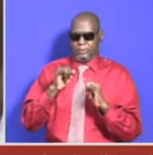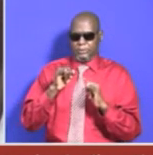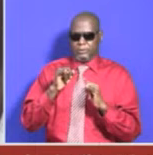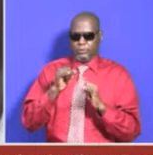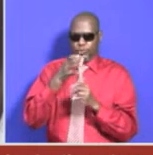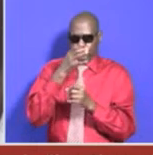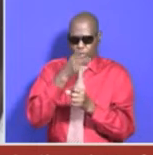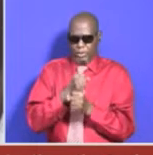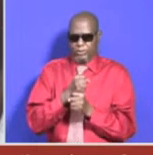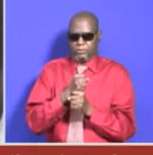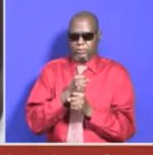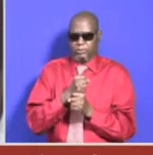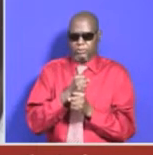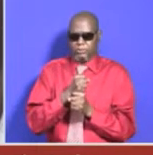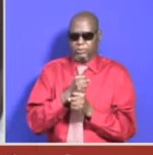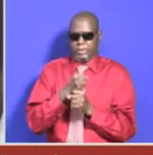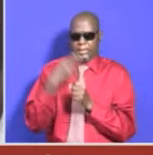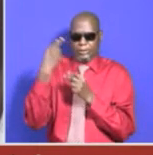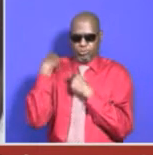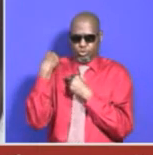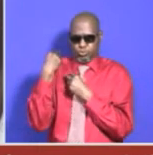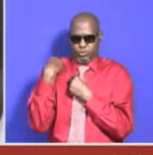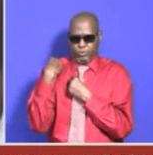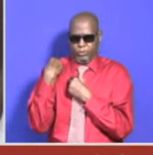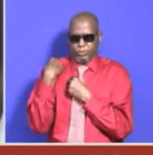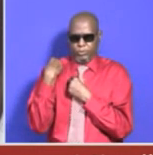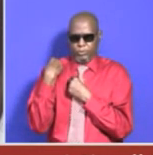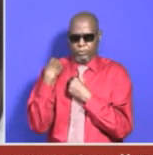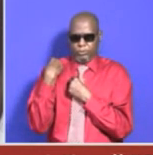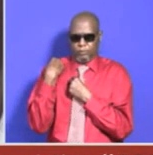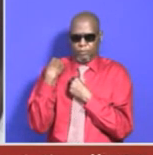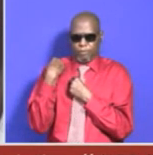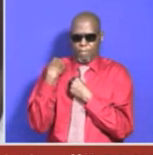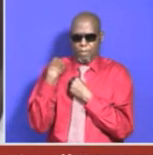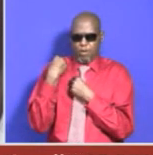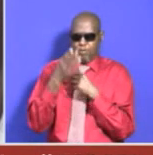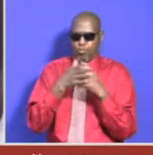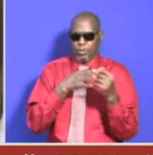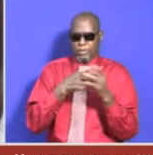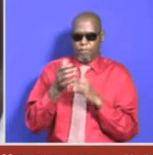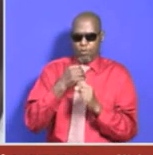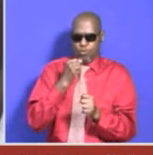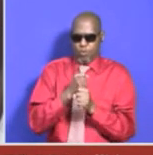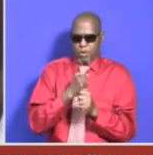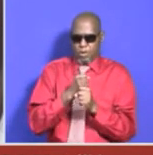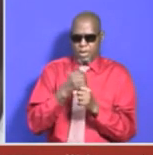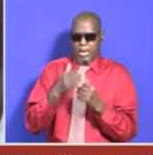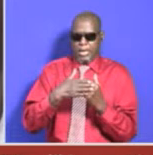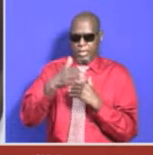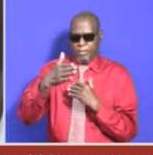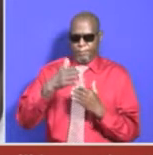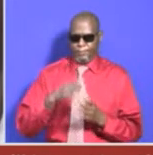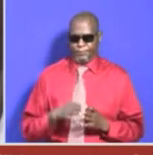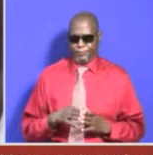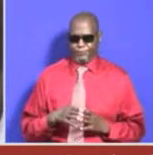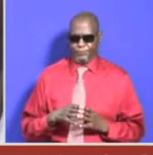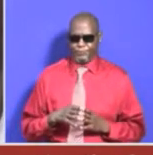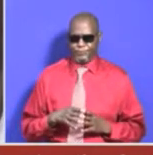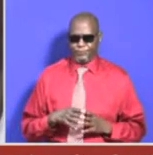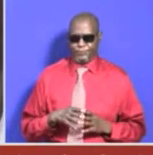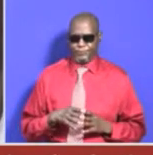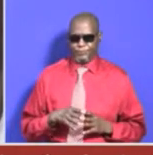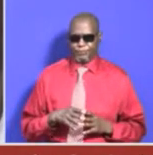by being responsible for whatever task that lies ahead of you. There are